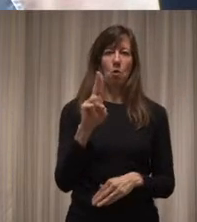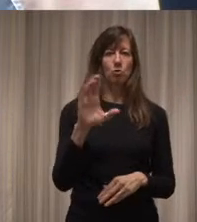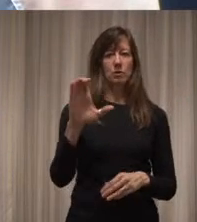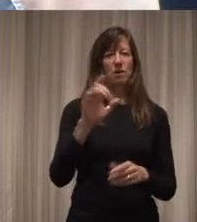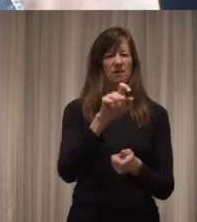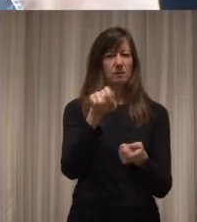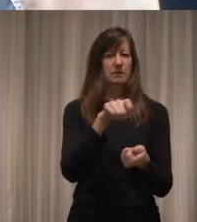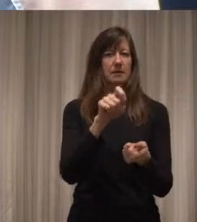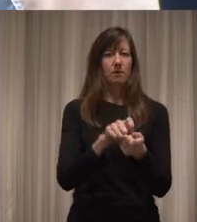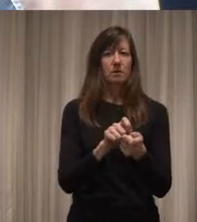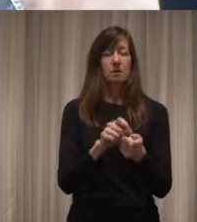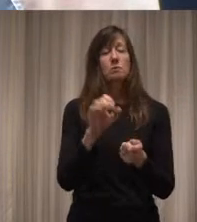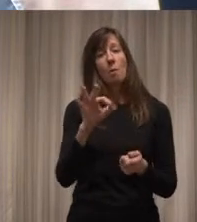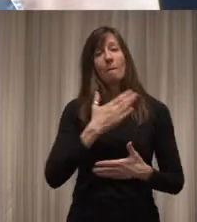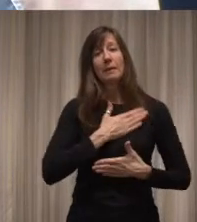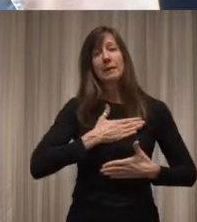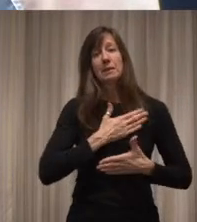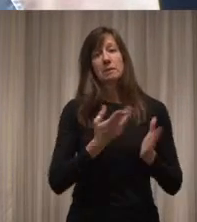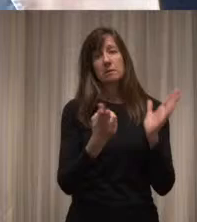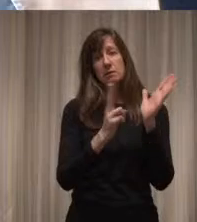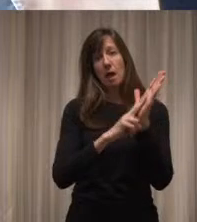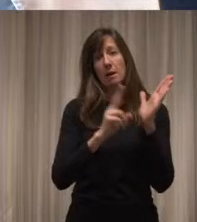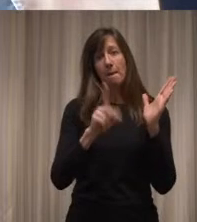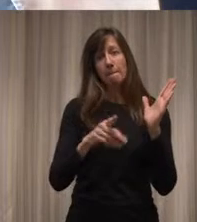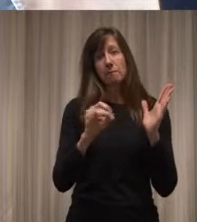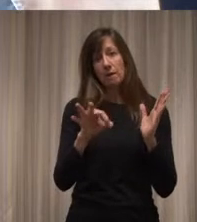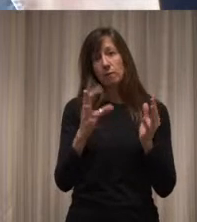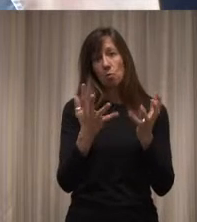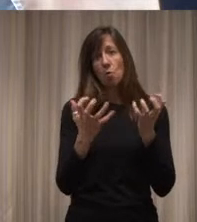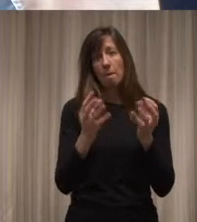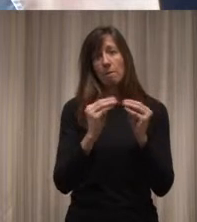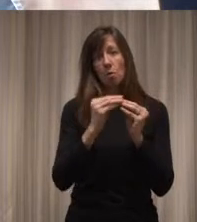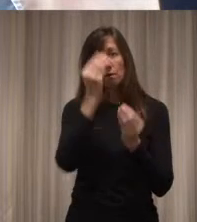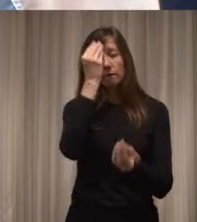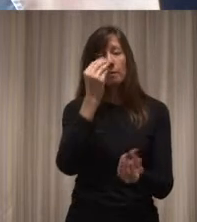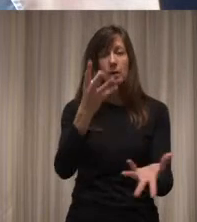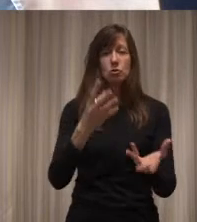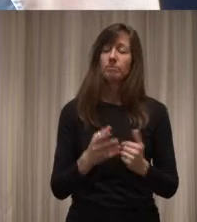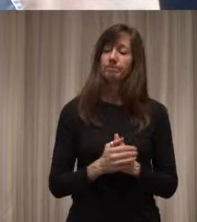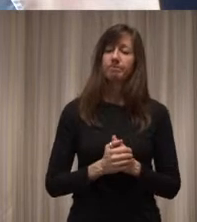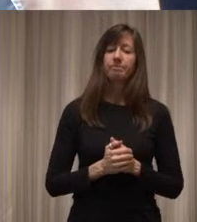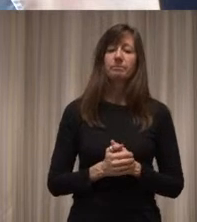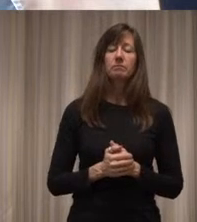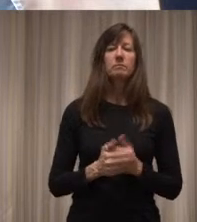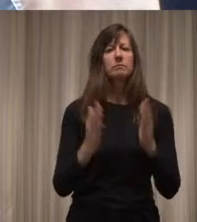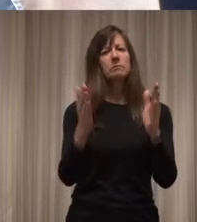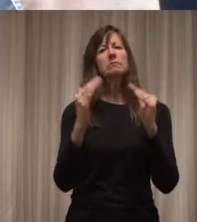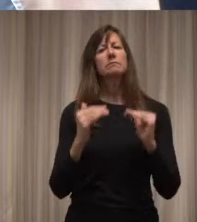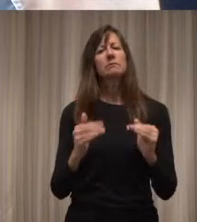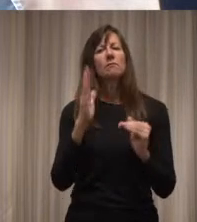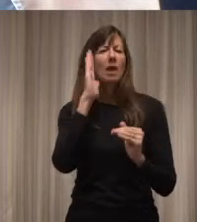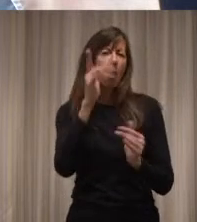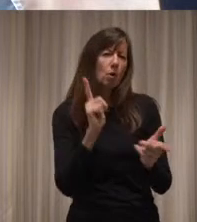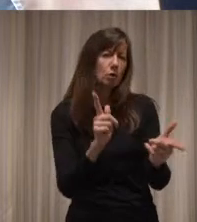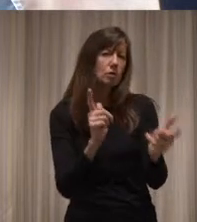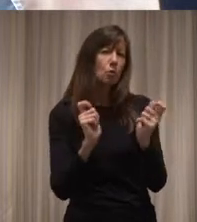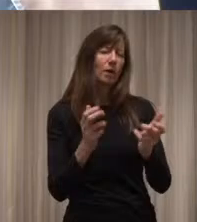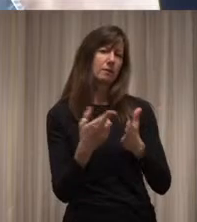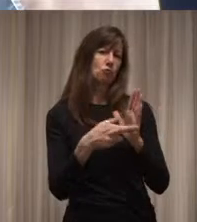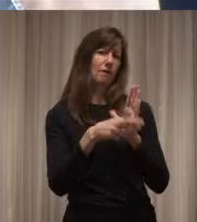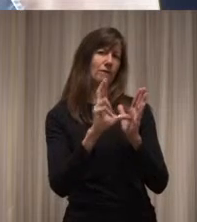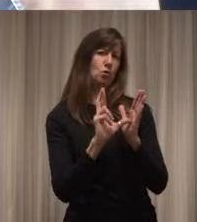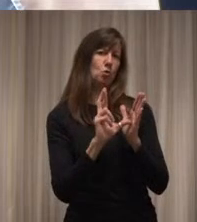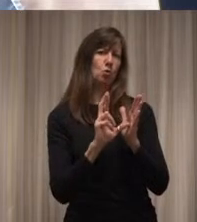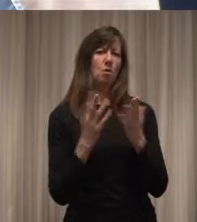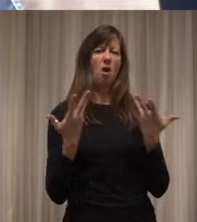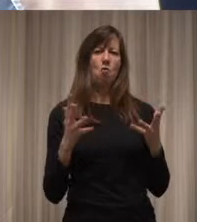more information there. In addition, I'm going to quickly just go over again. I shared much of this on Tuesday,